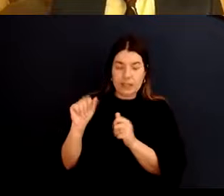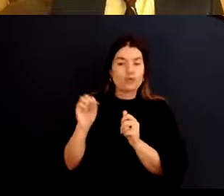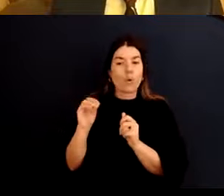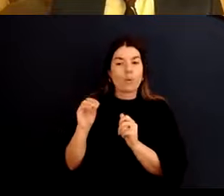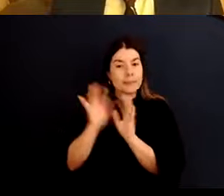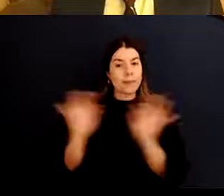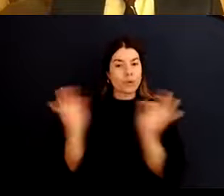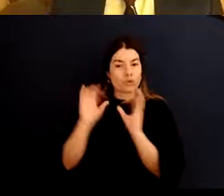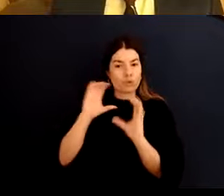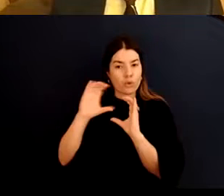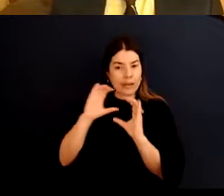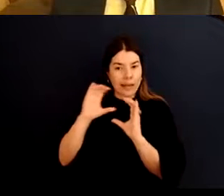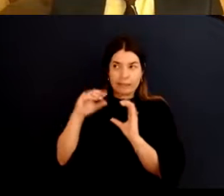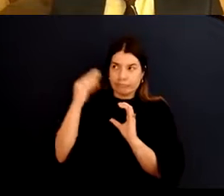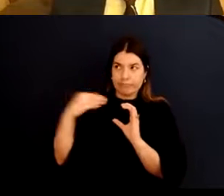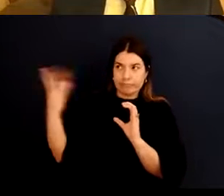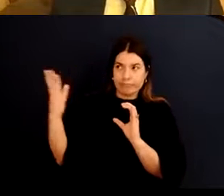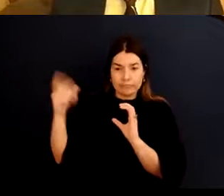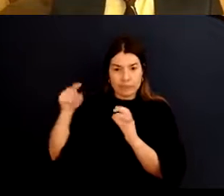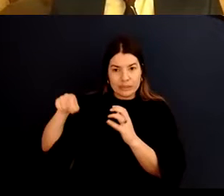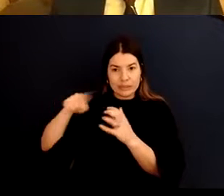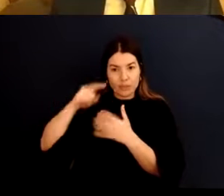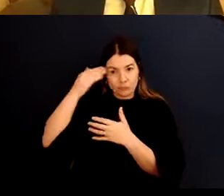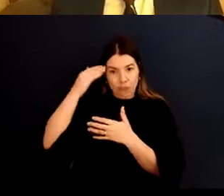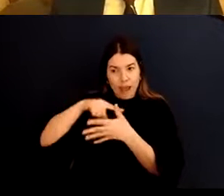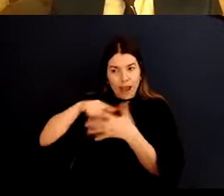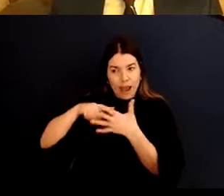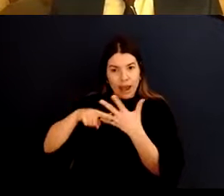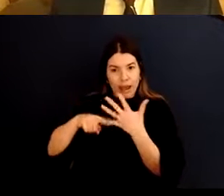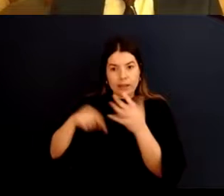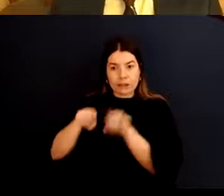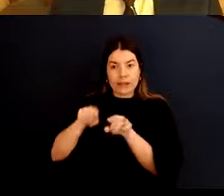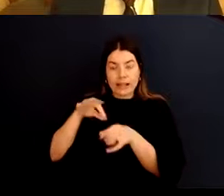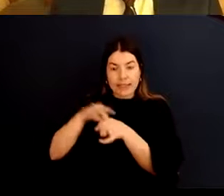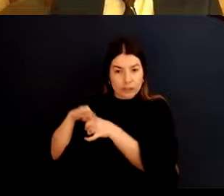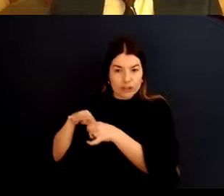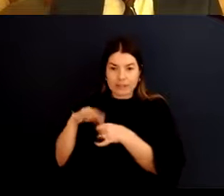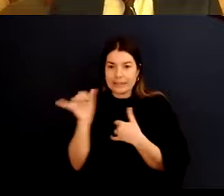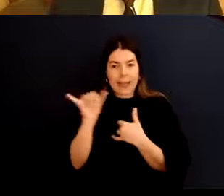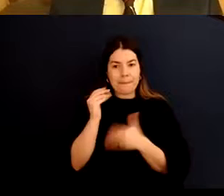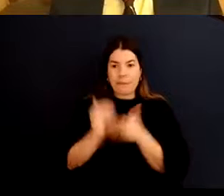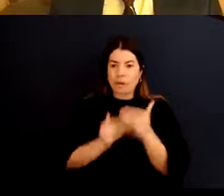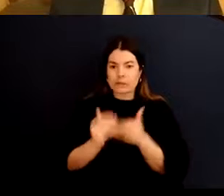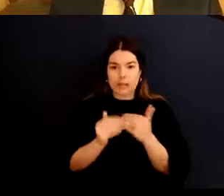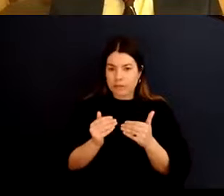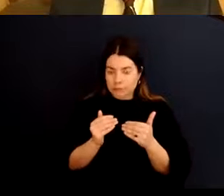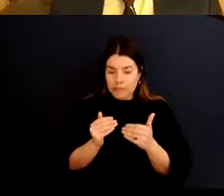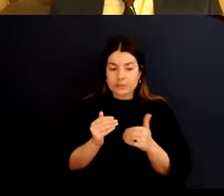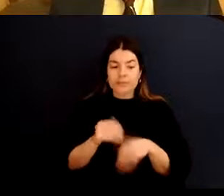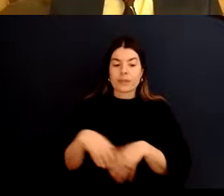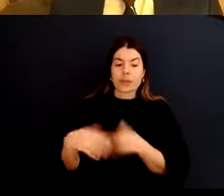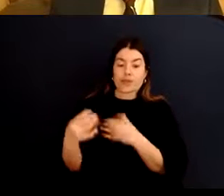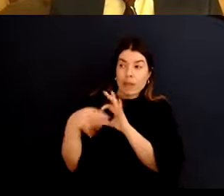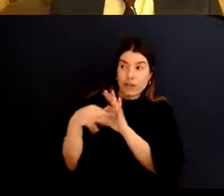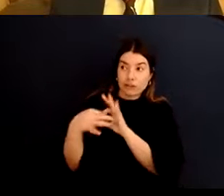communicating what they need to know during election time, like anybody else. So it's the same thing with the relationships